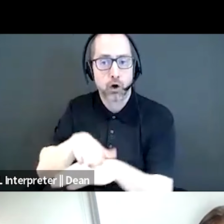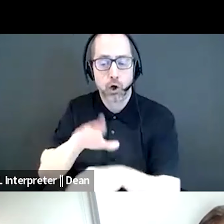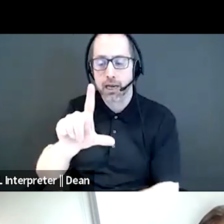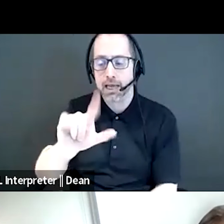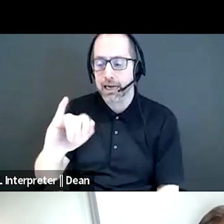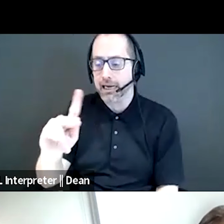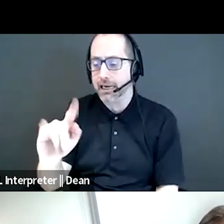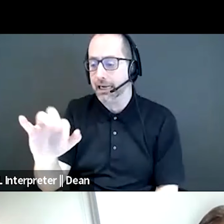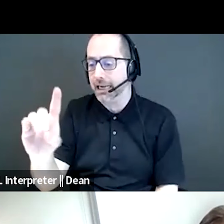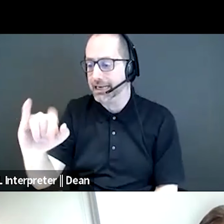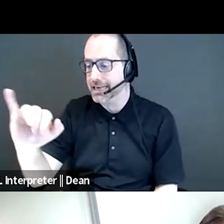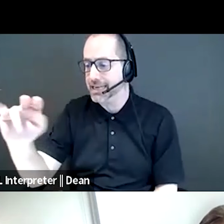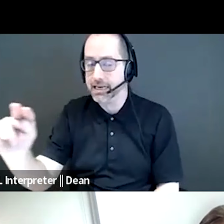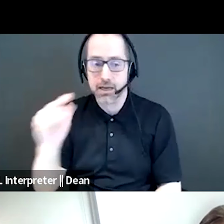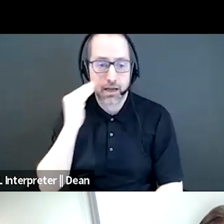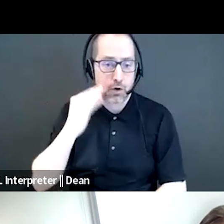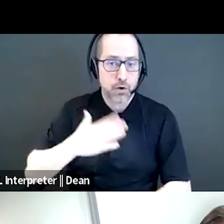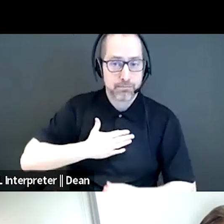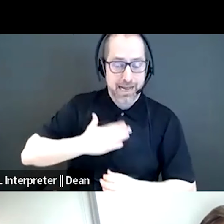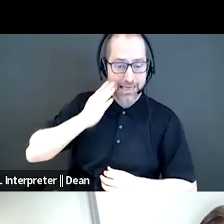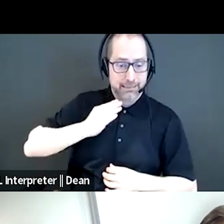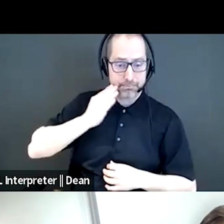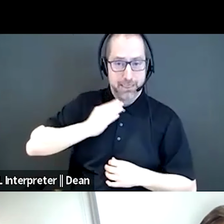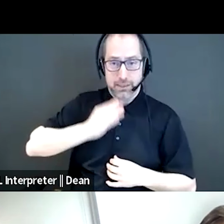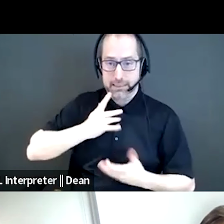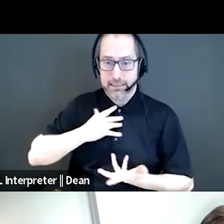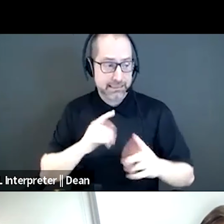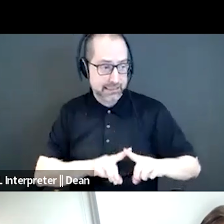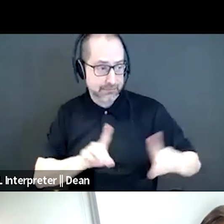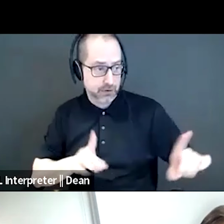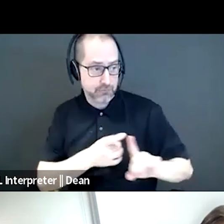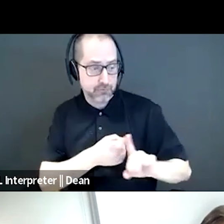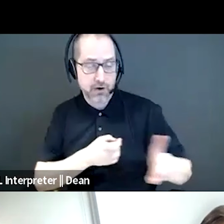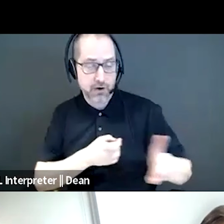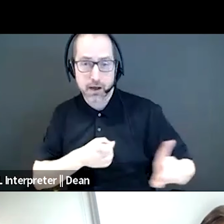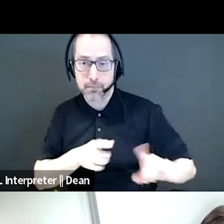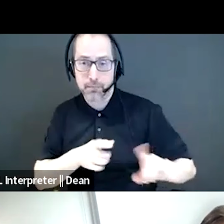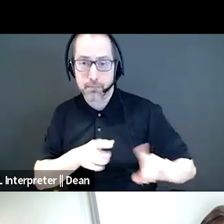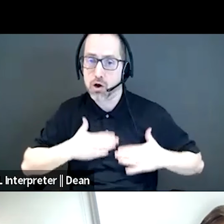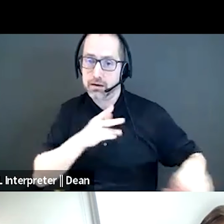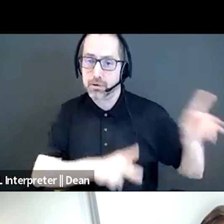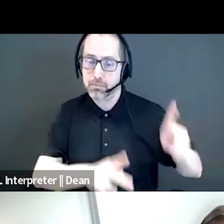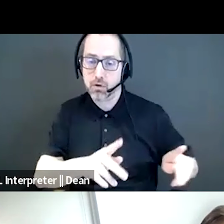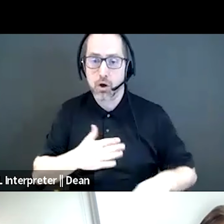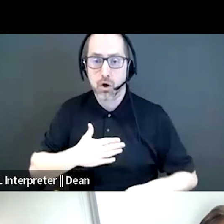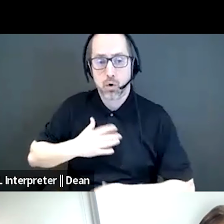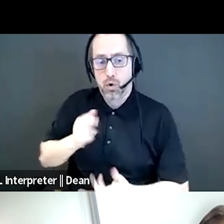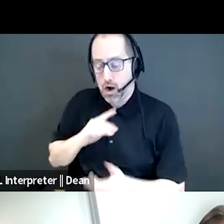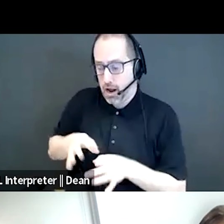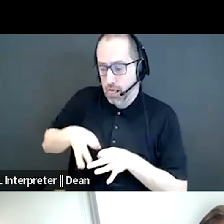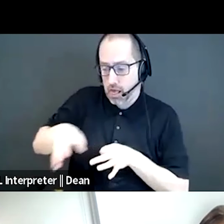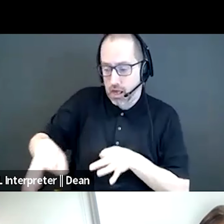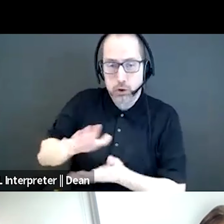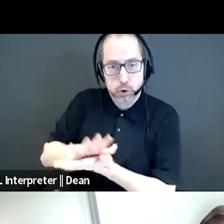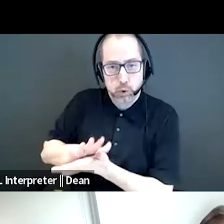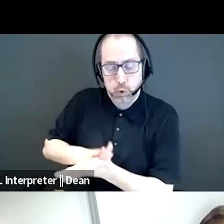as my able-bodied peers, or I don't have experience that's commensurate because perhaps I took longer to finish school, or I was volunteering and